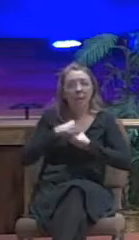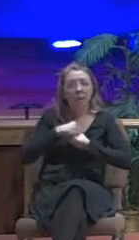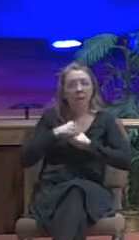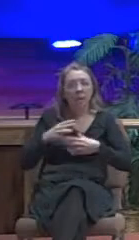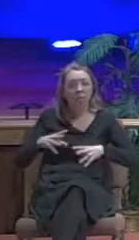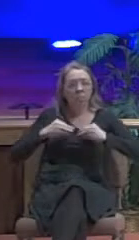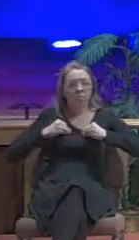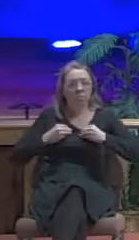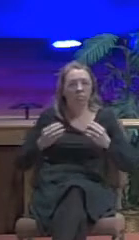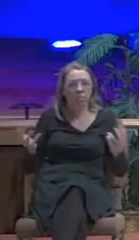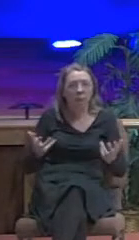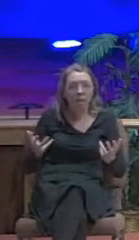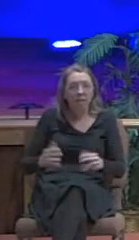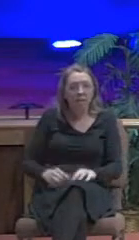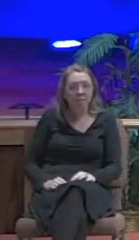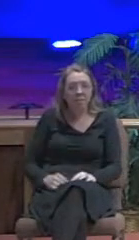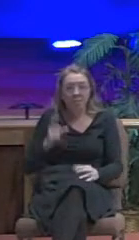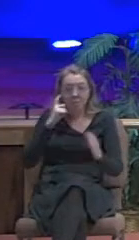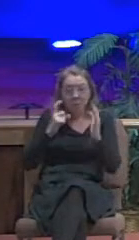You see that?